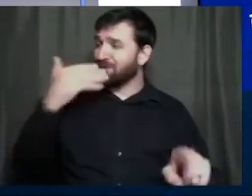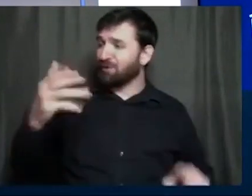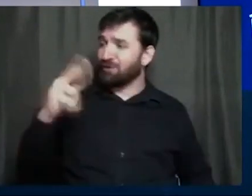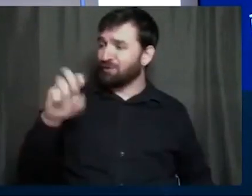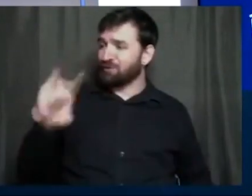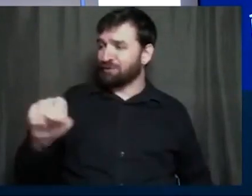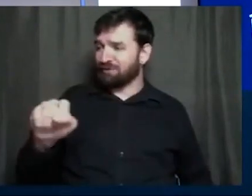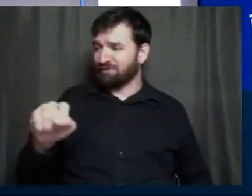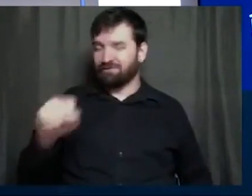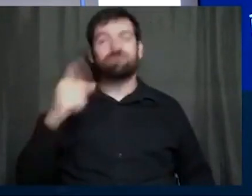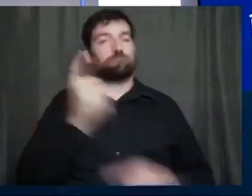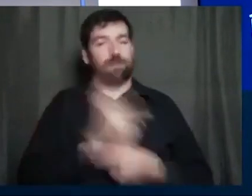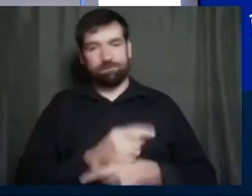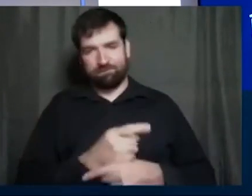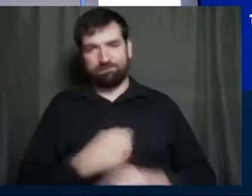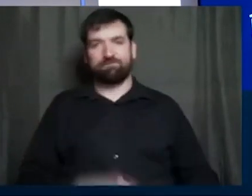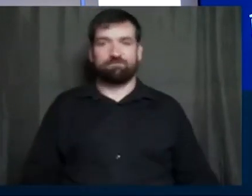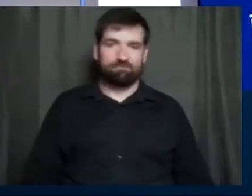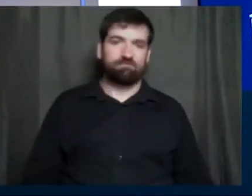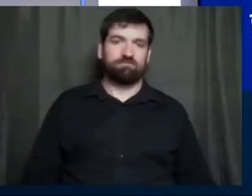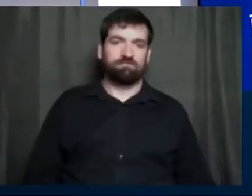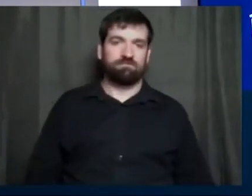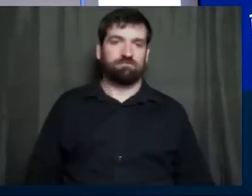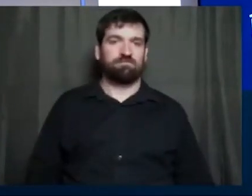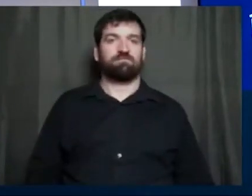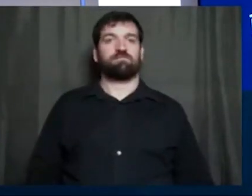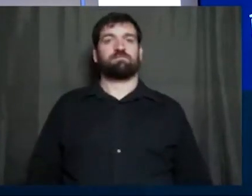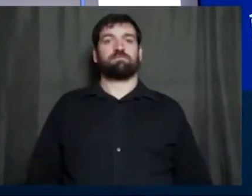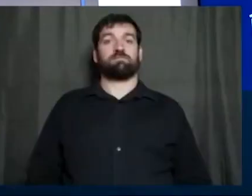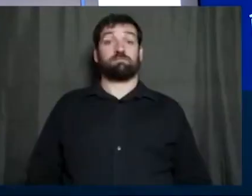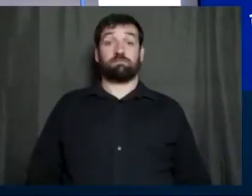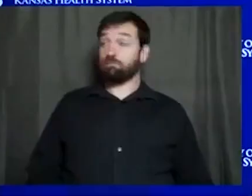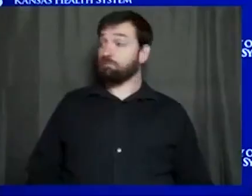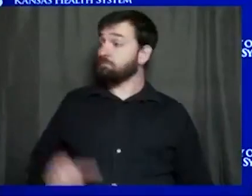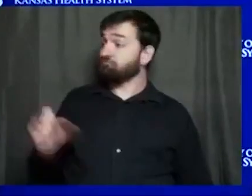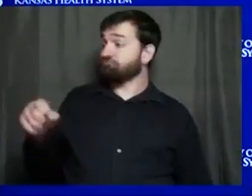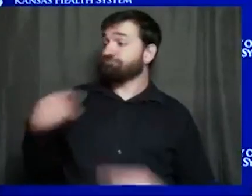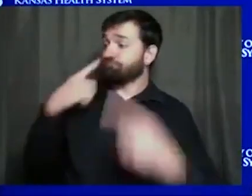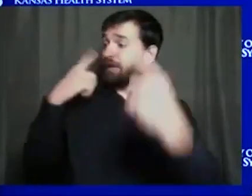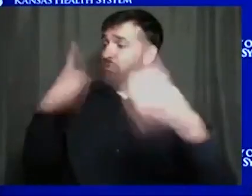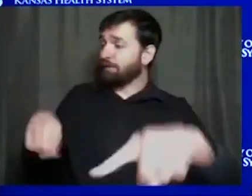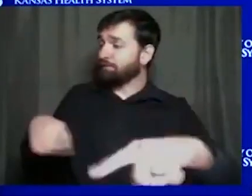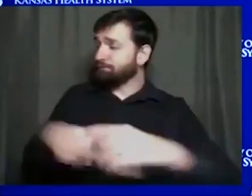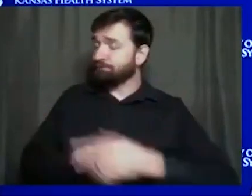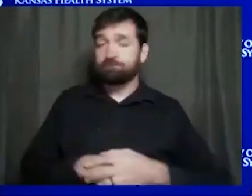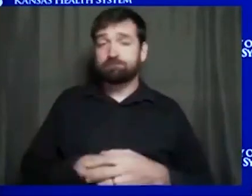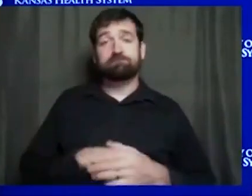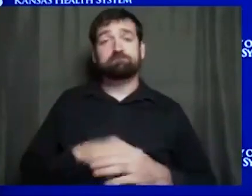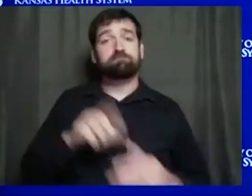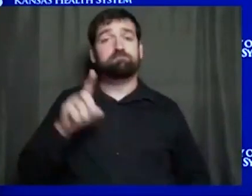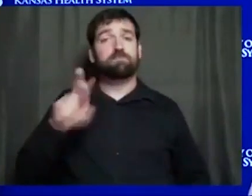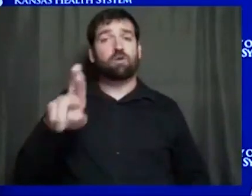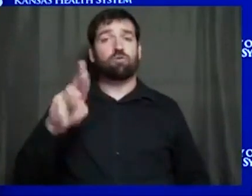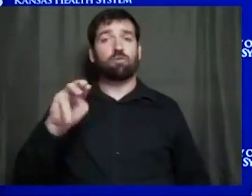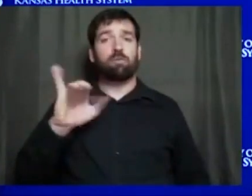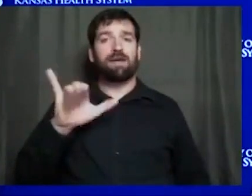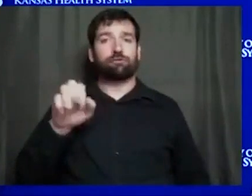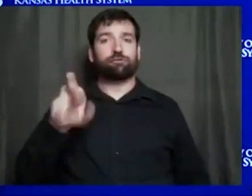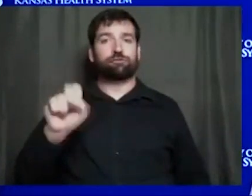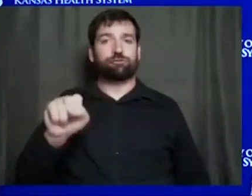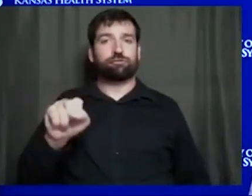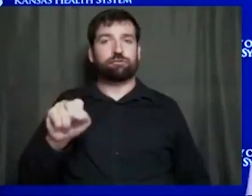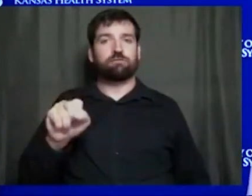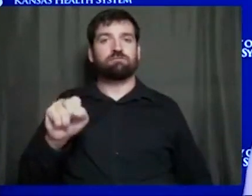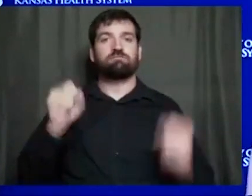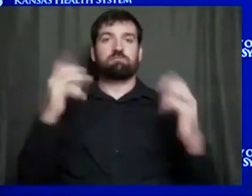For sure. Clearly. Anything to add? Yeah, no, I would agree, with Dr. Meyer's point. In a lot of those